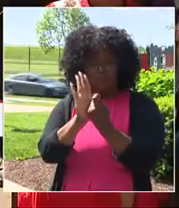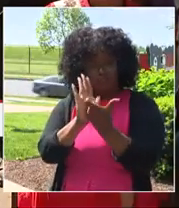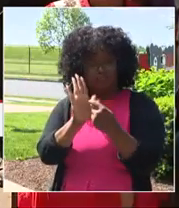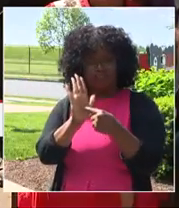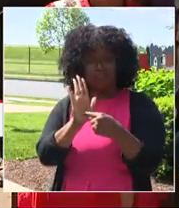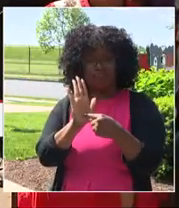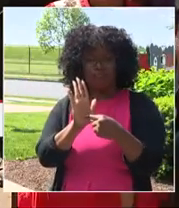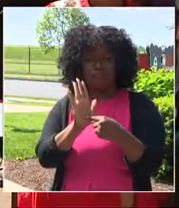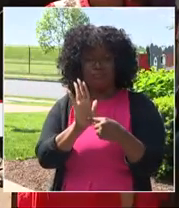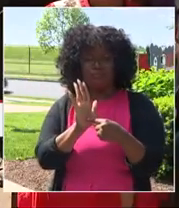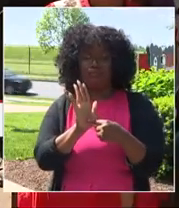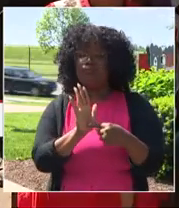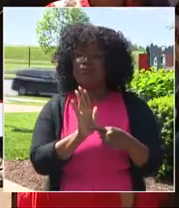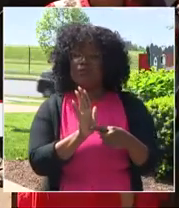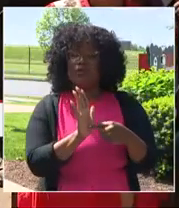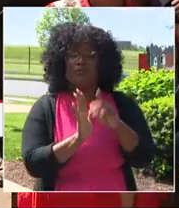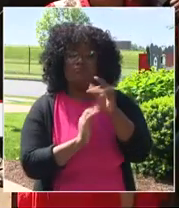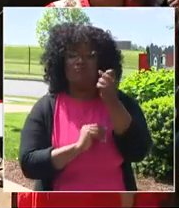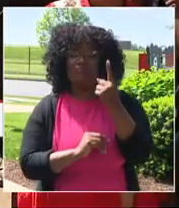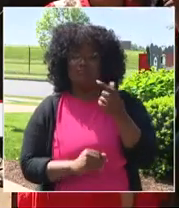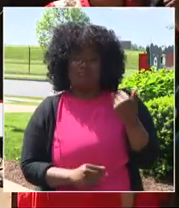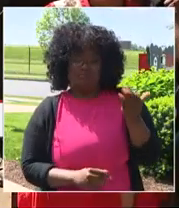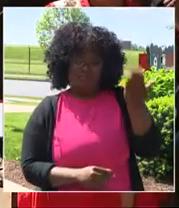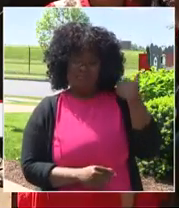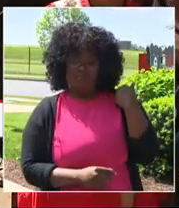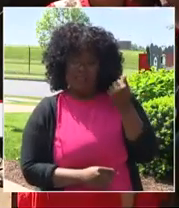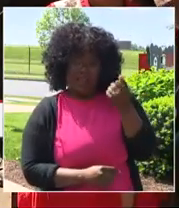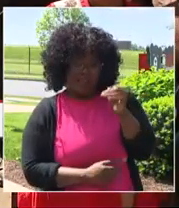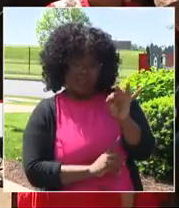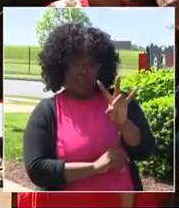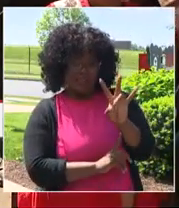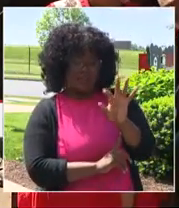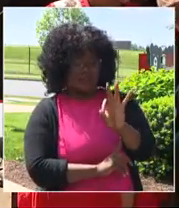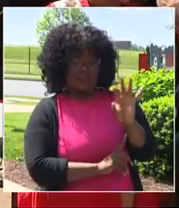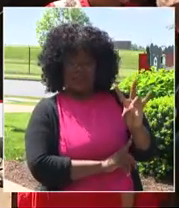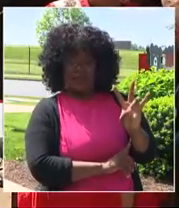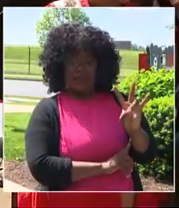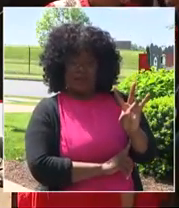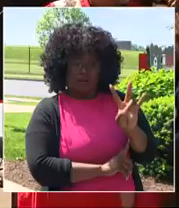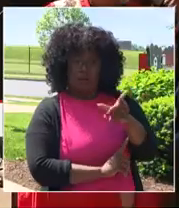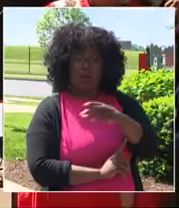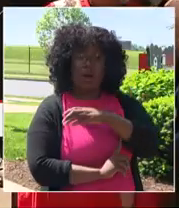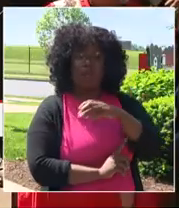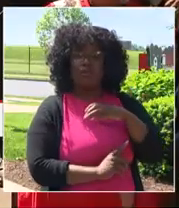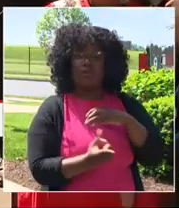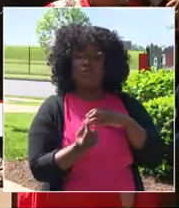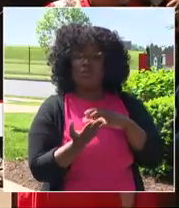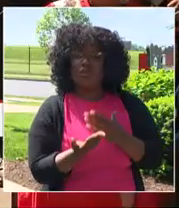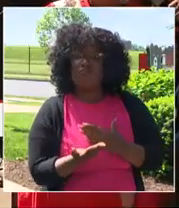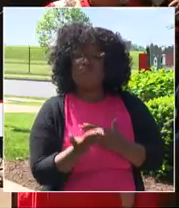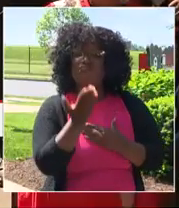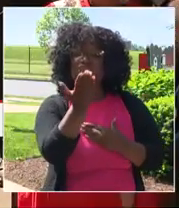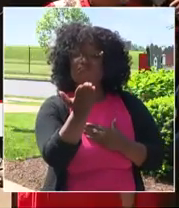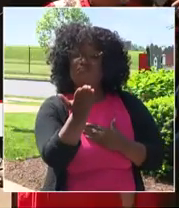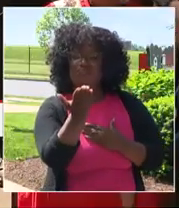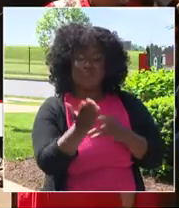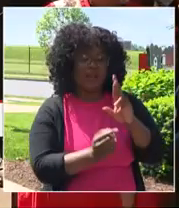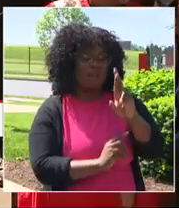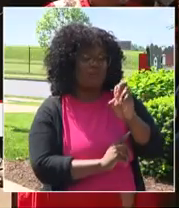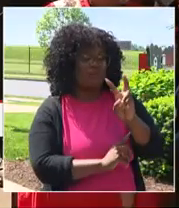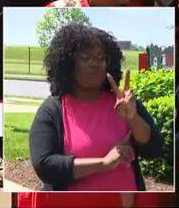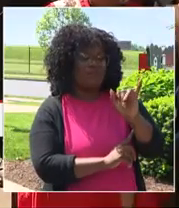Capital Revitalization and Self-Government Improvement Act to help rescue D.C. from insolvency.